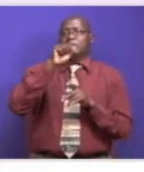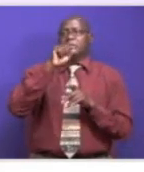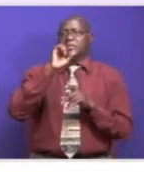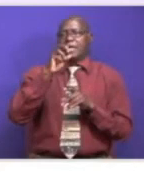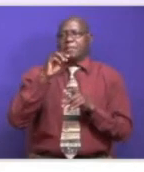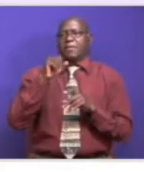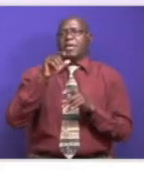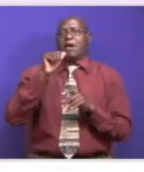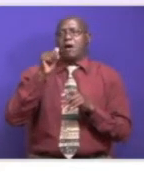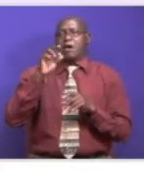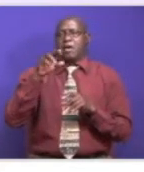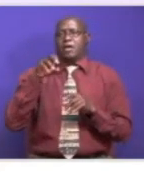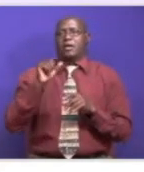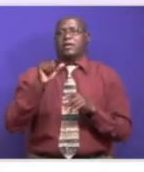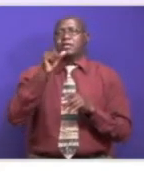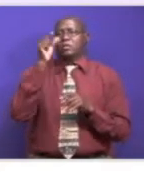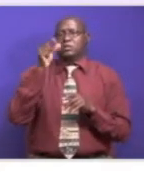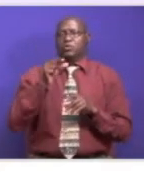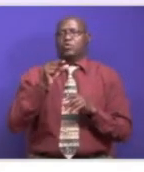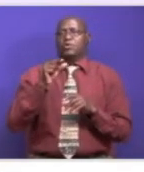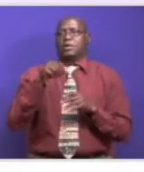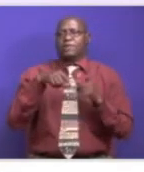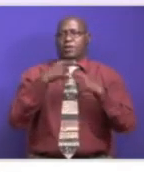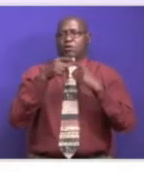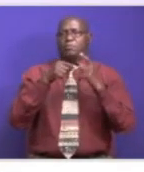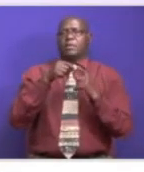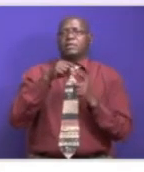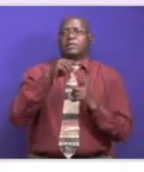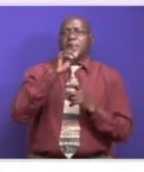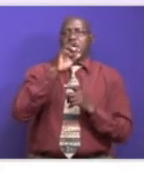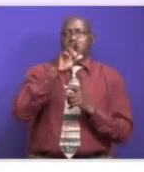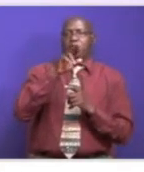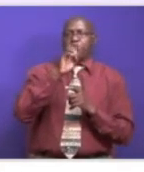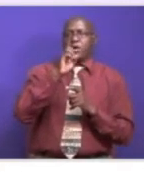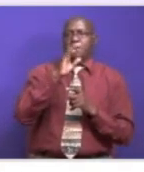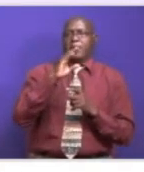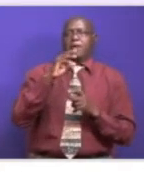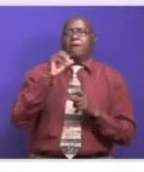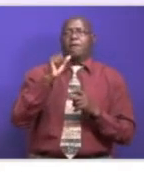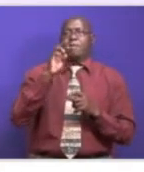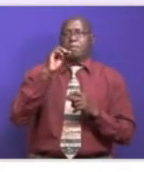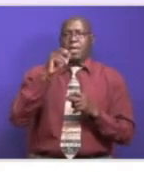and Regional Development, Rebecca Miano, said,